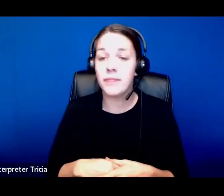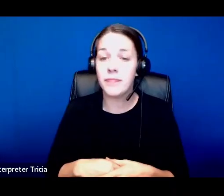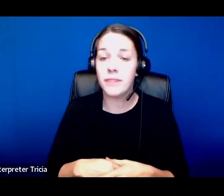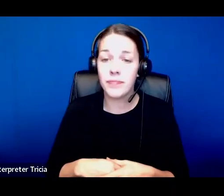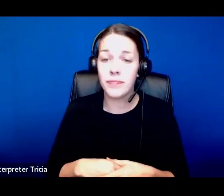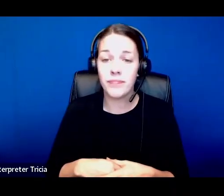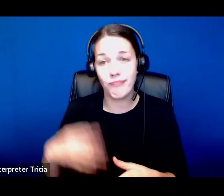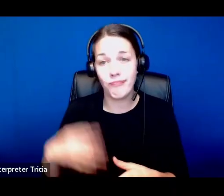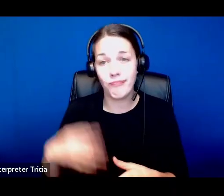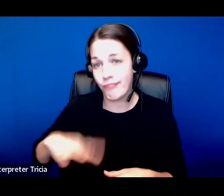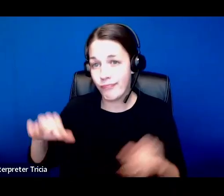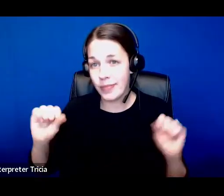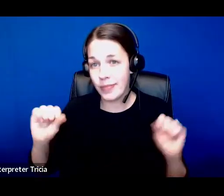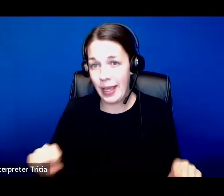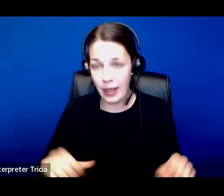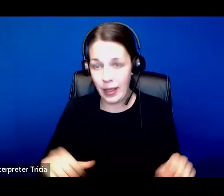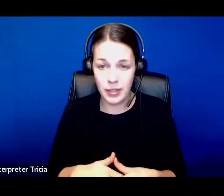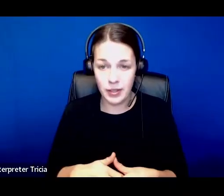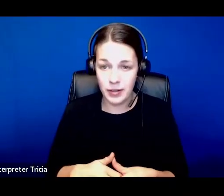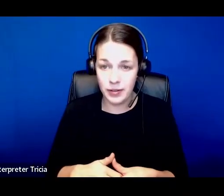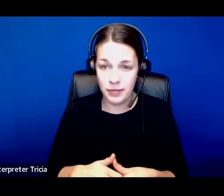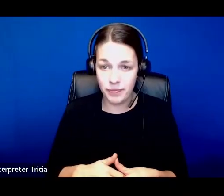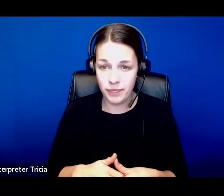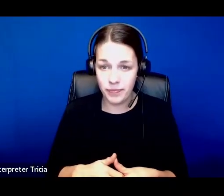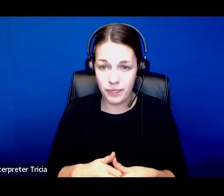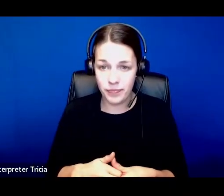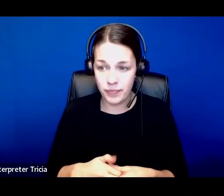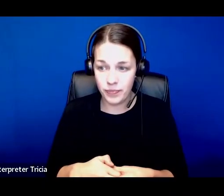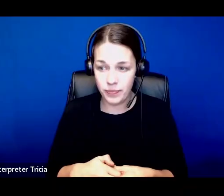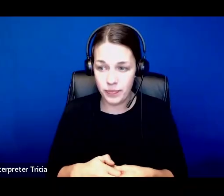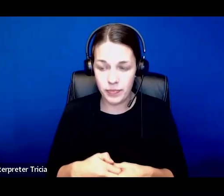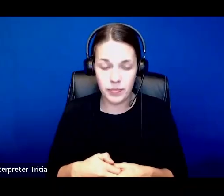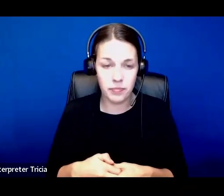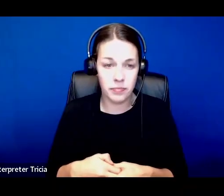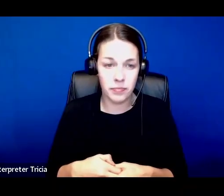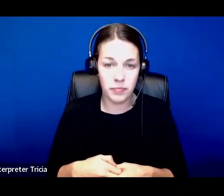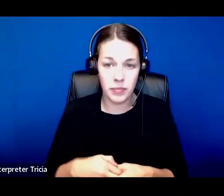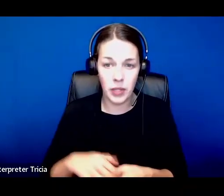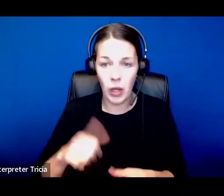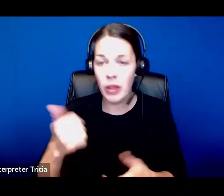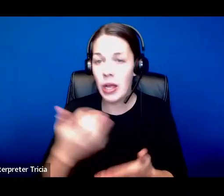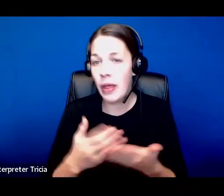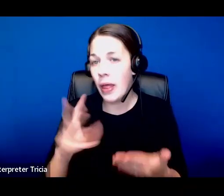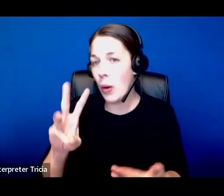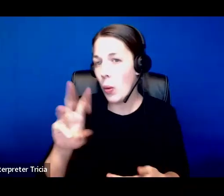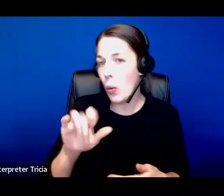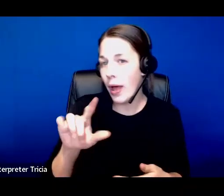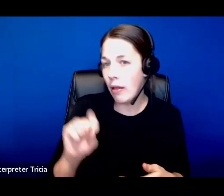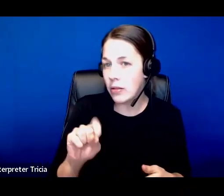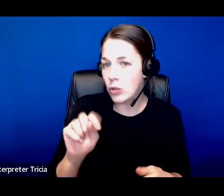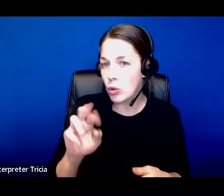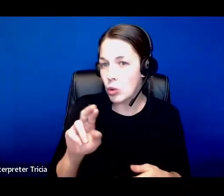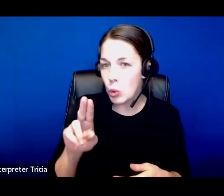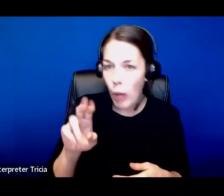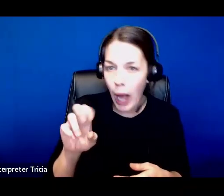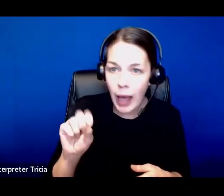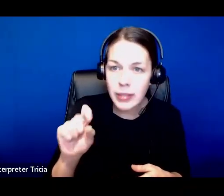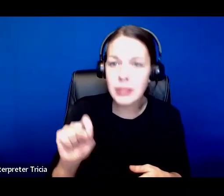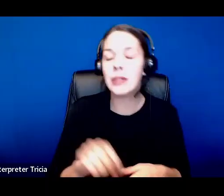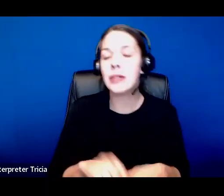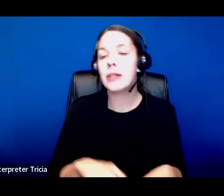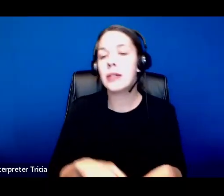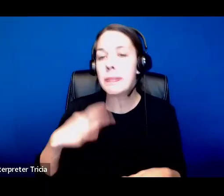very useful, of course, after you've died. The other things like wills and trusts and